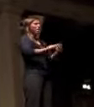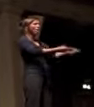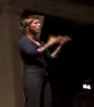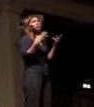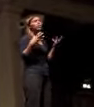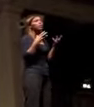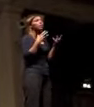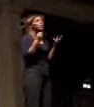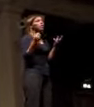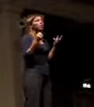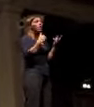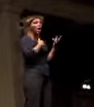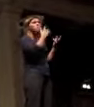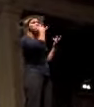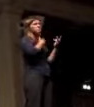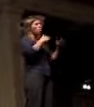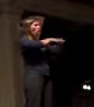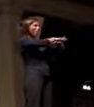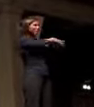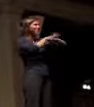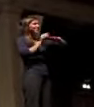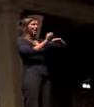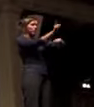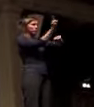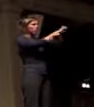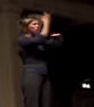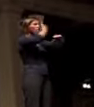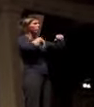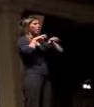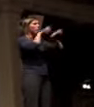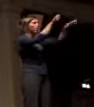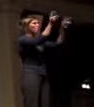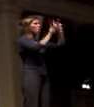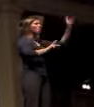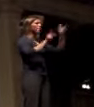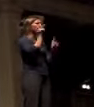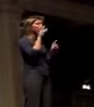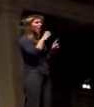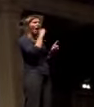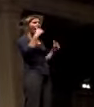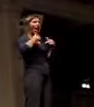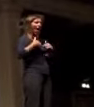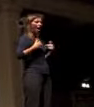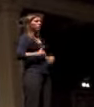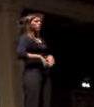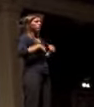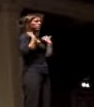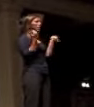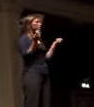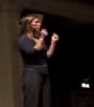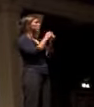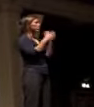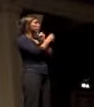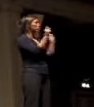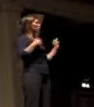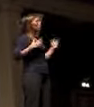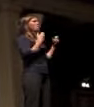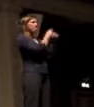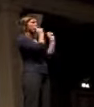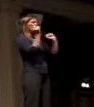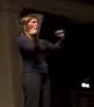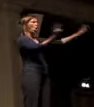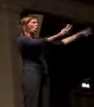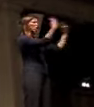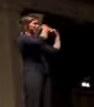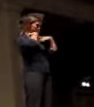that I have to be on this stage, because I am beautiful. I will now dive into a pool of my insecurities and make sure everybody sees me without my shirt on, because I'm